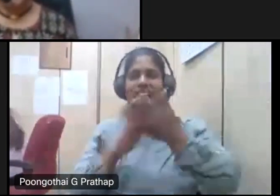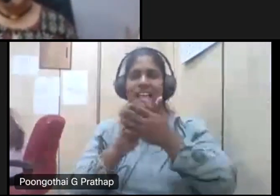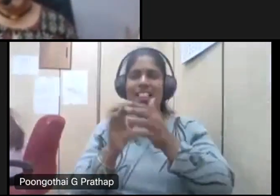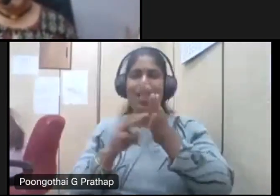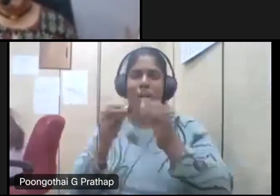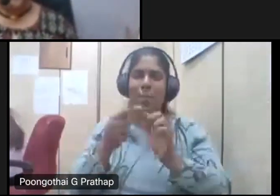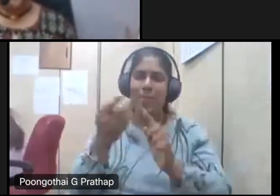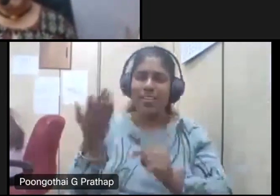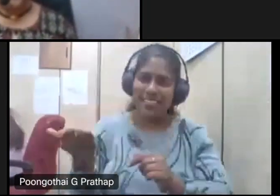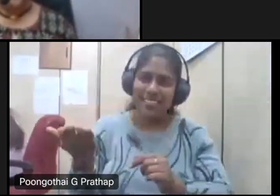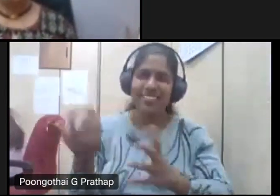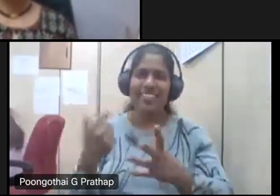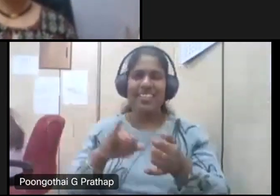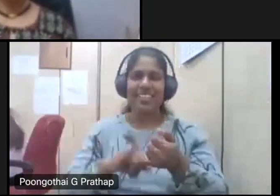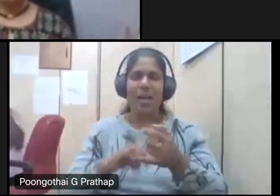Slido.